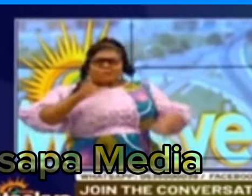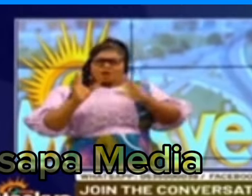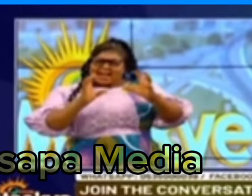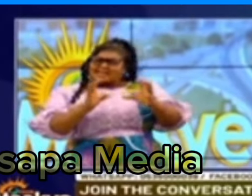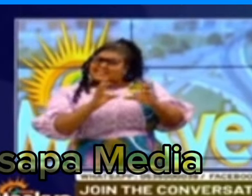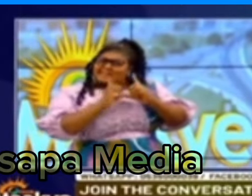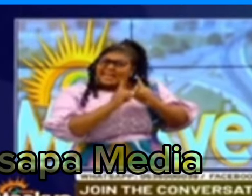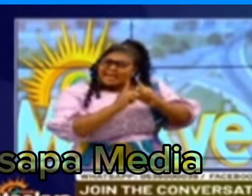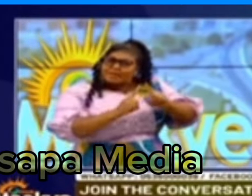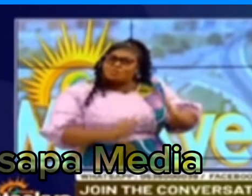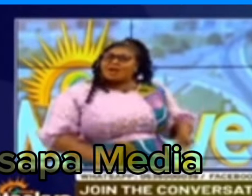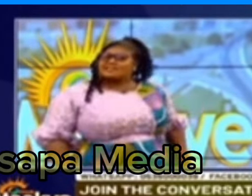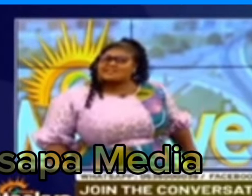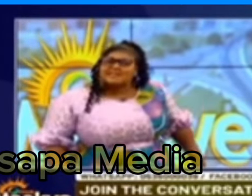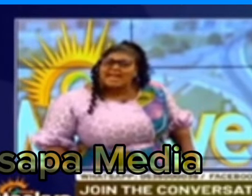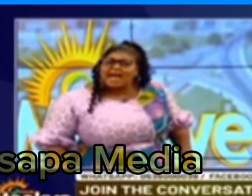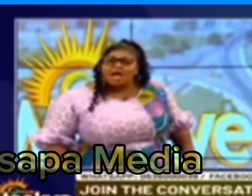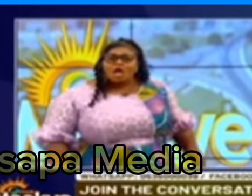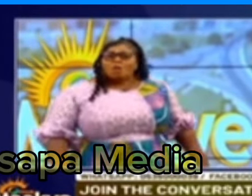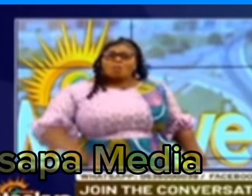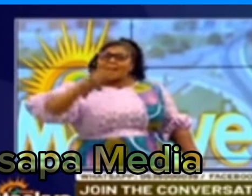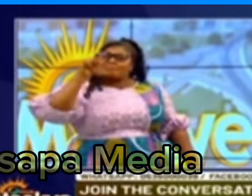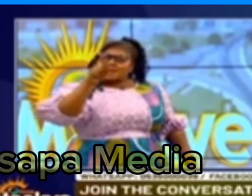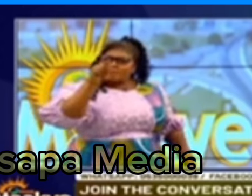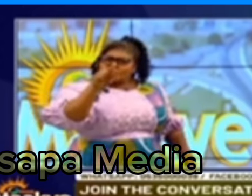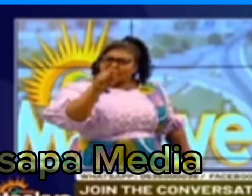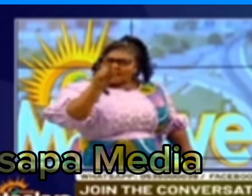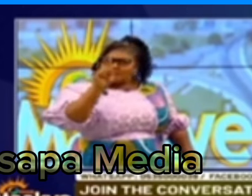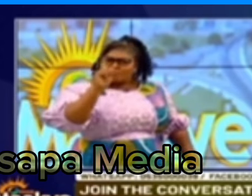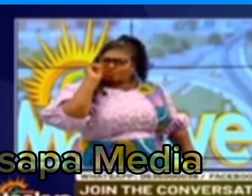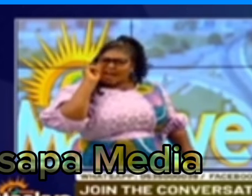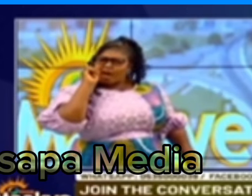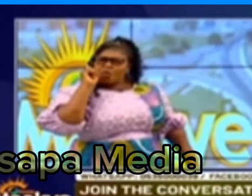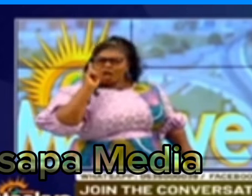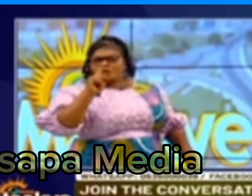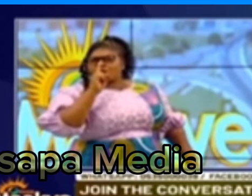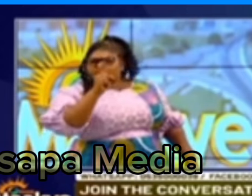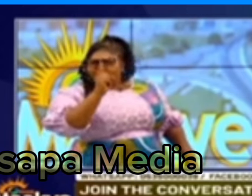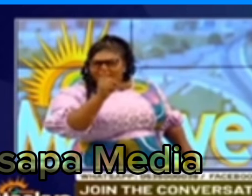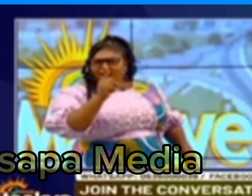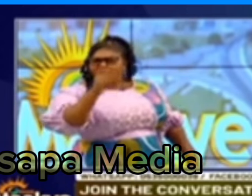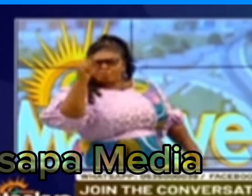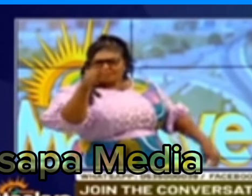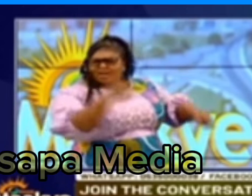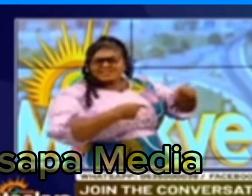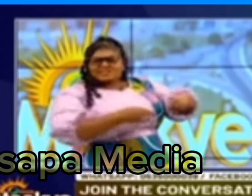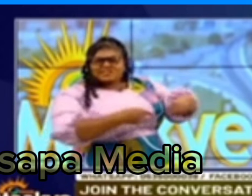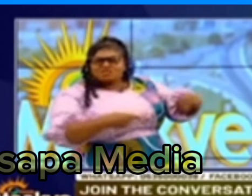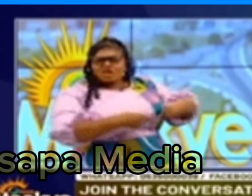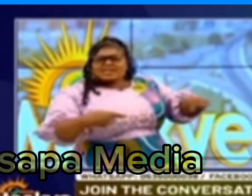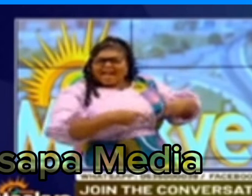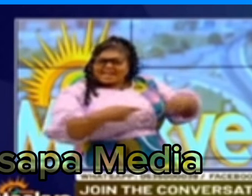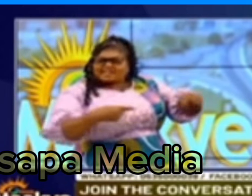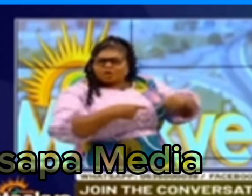Okay. Now, the more you get a senior, the more you lessons ready. Move on, you know, more. I am a Samo should I owe. You want your mama? I read